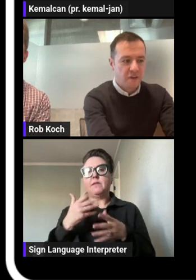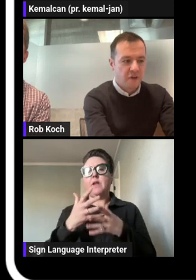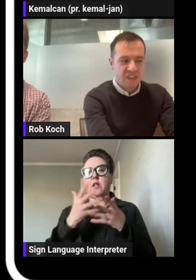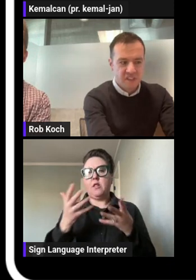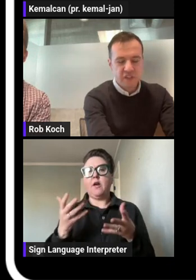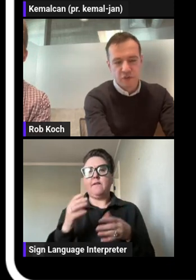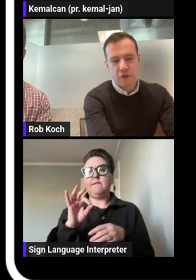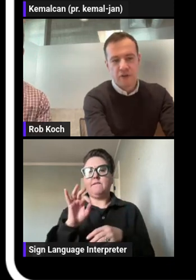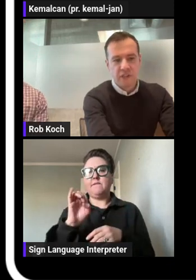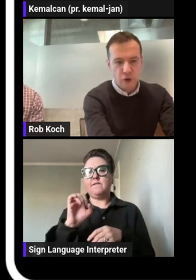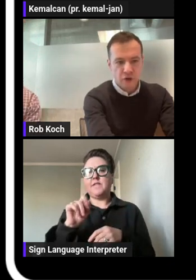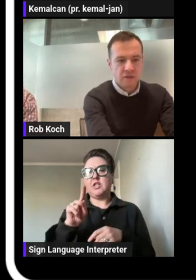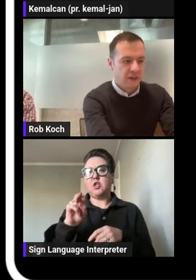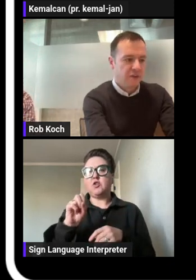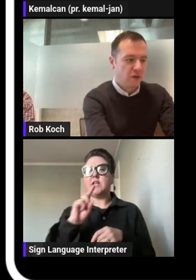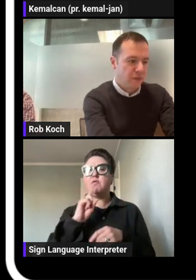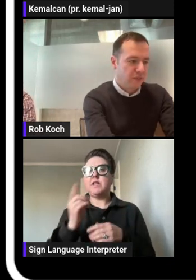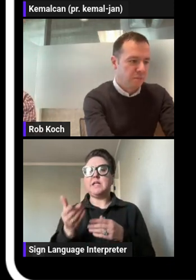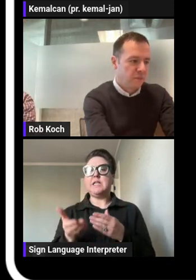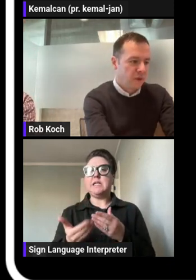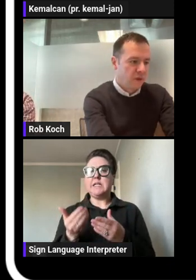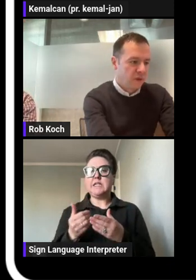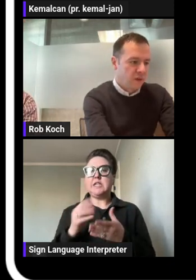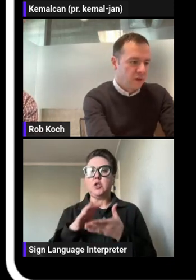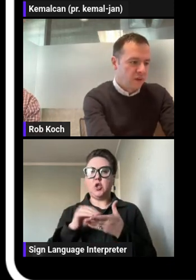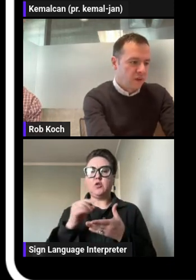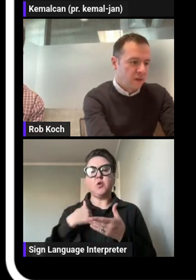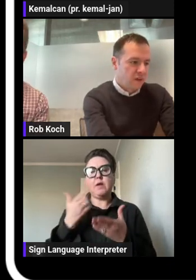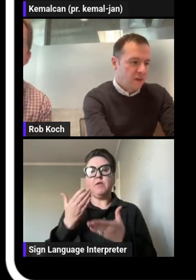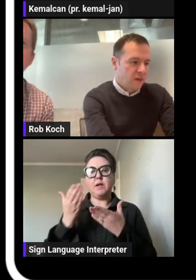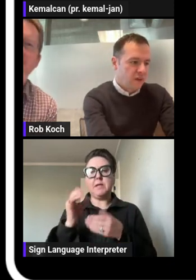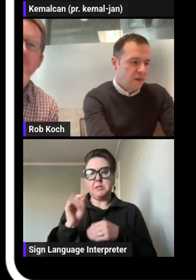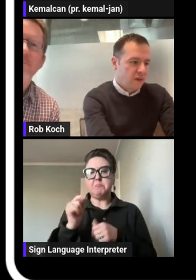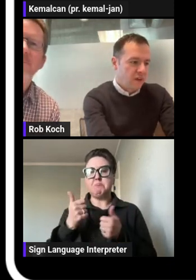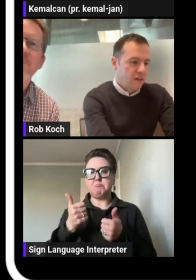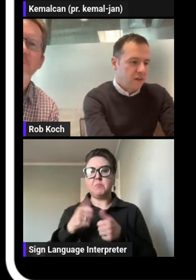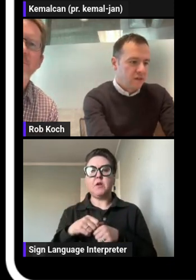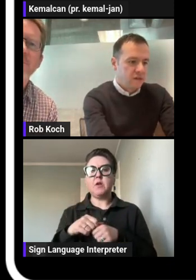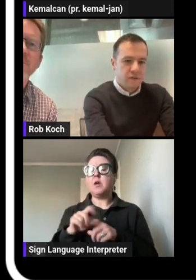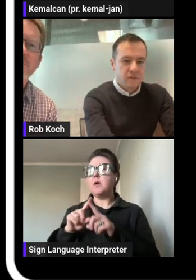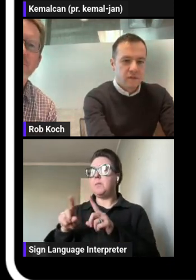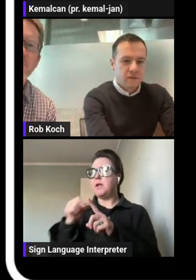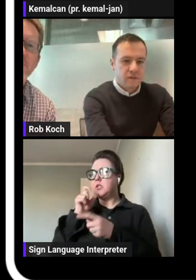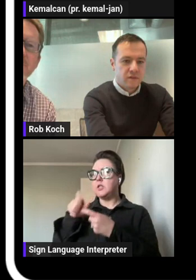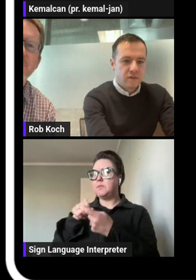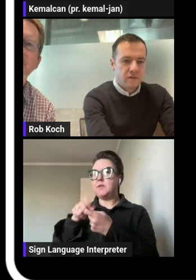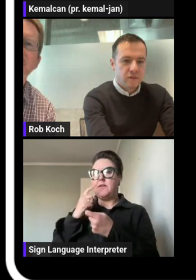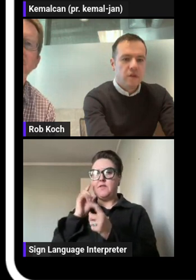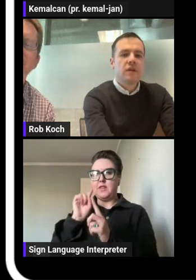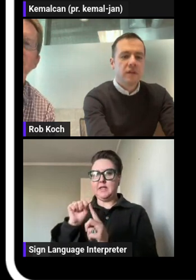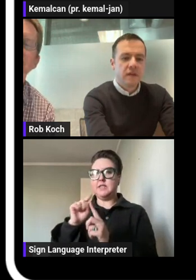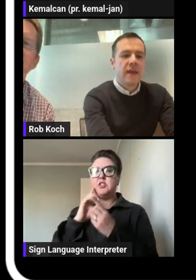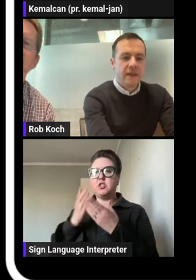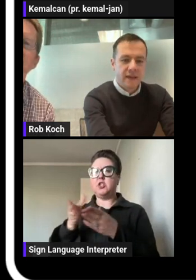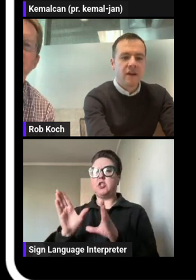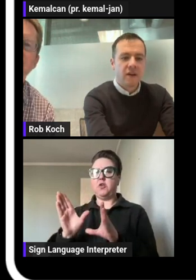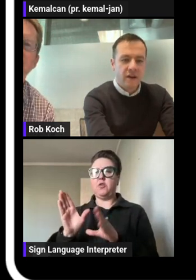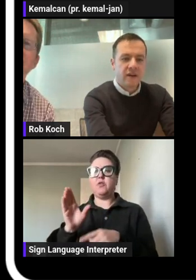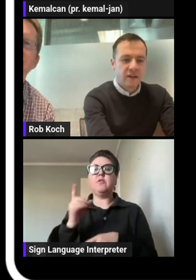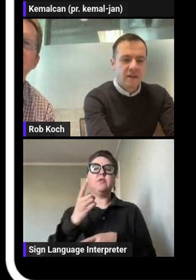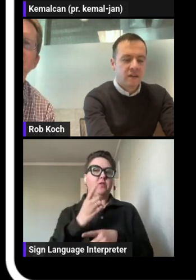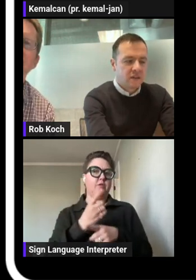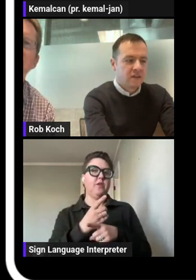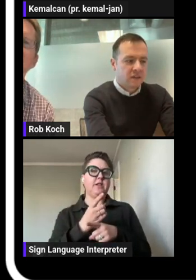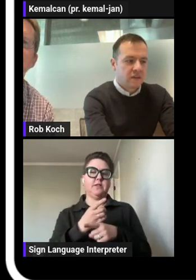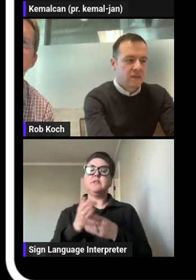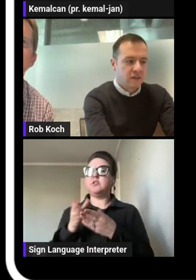features and very easy to learn. I recommend them. But it's not specific for this. It's a general purpose library for